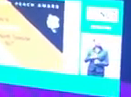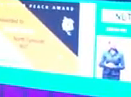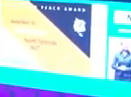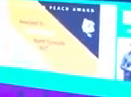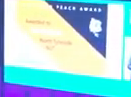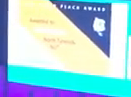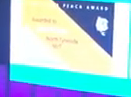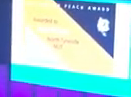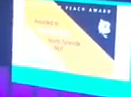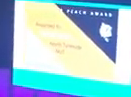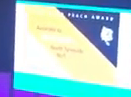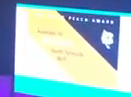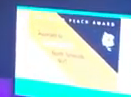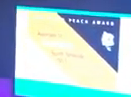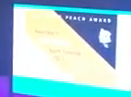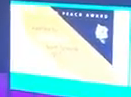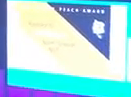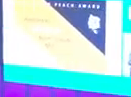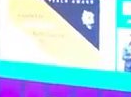Woo! Go, Dan!